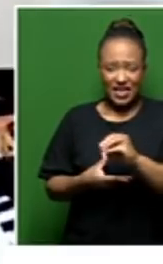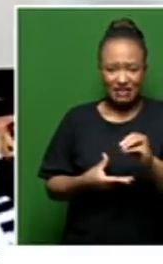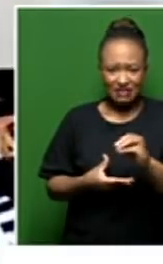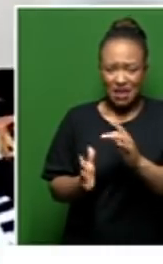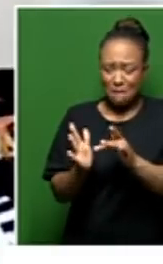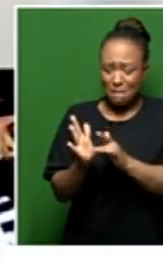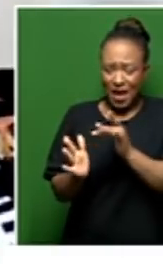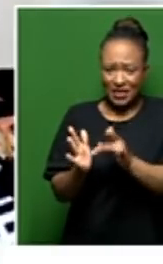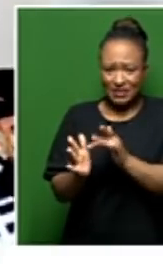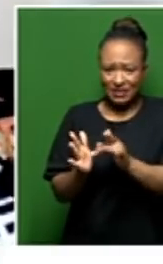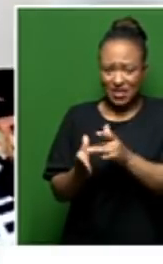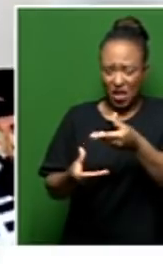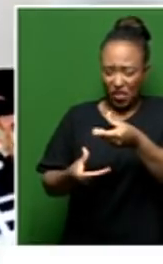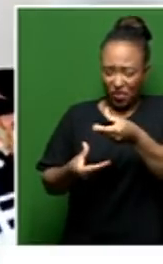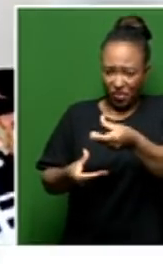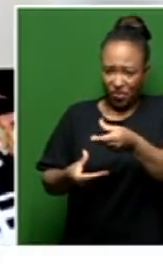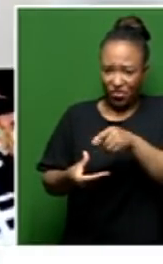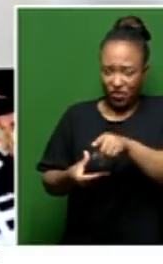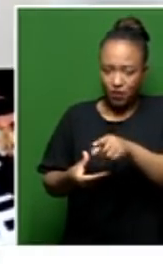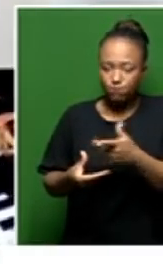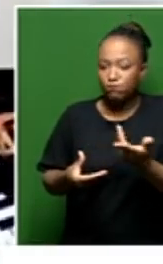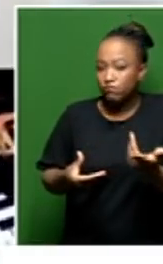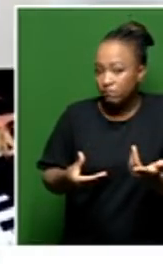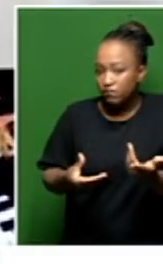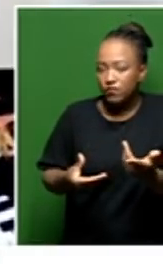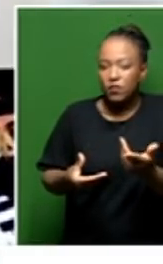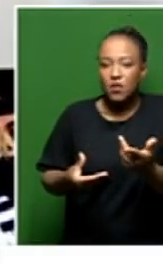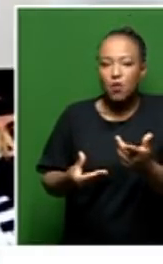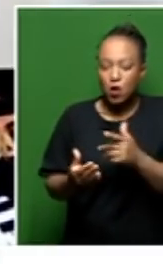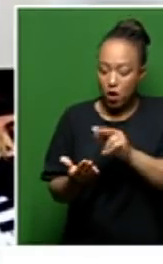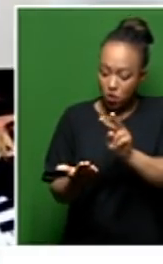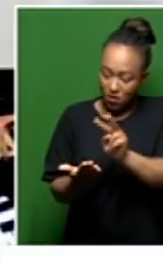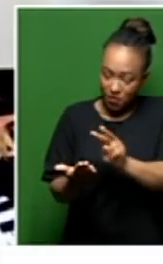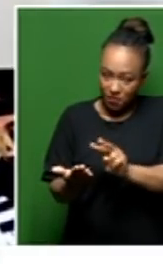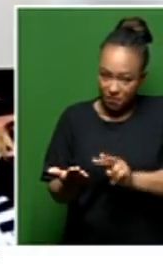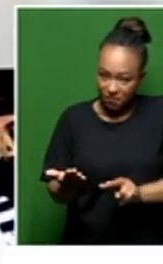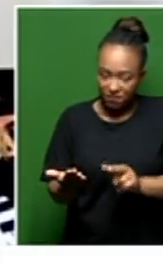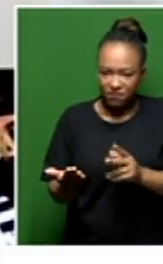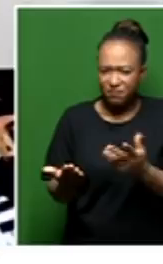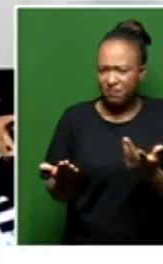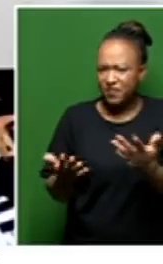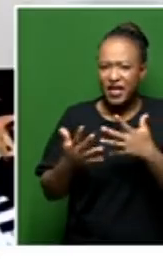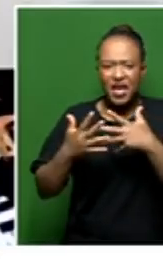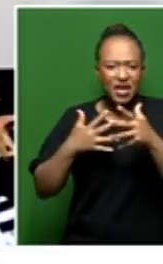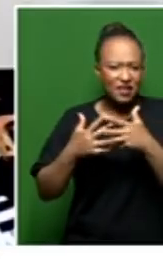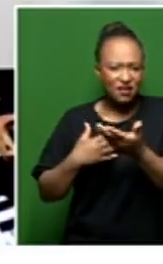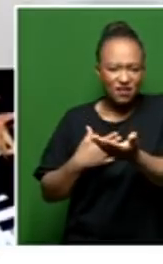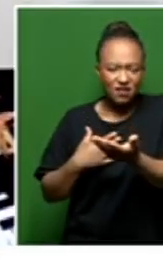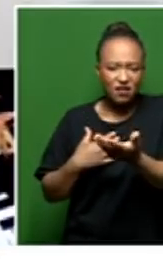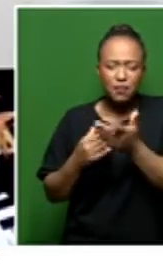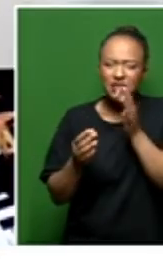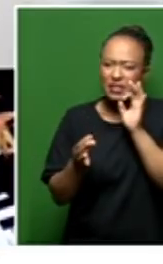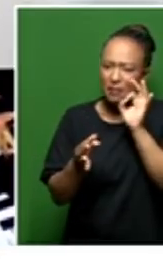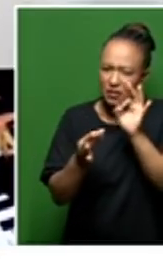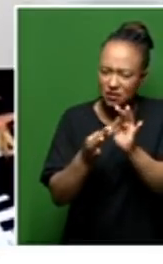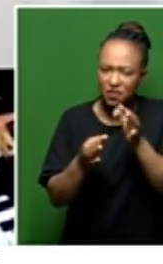870-odd pages, Advocate Madonsela. But looking at that, is there anything that